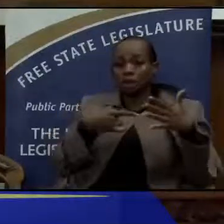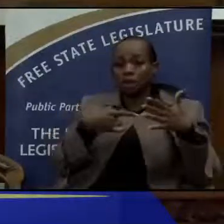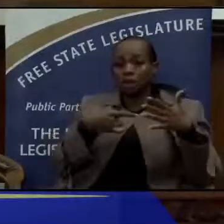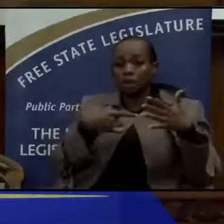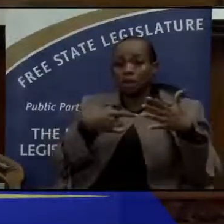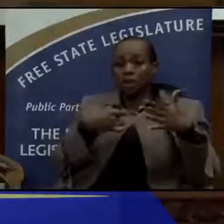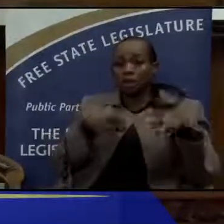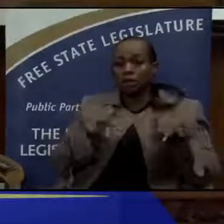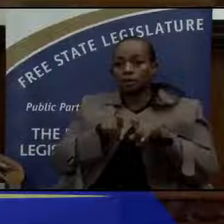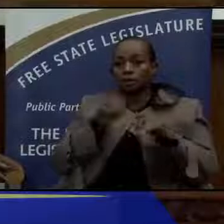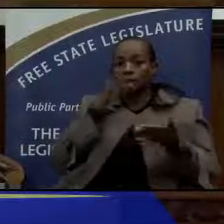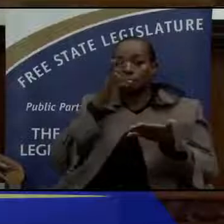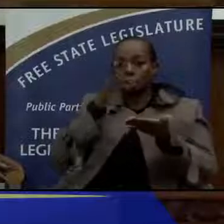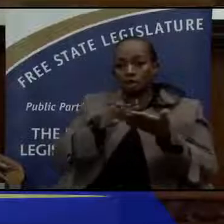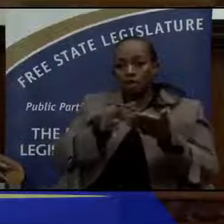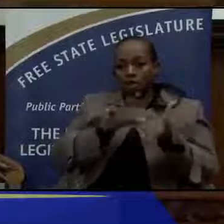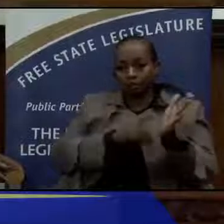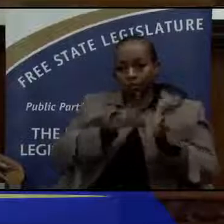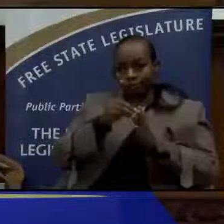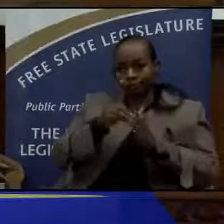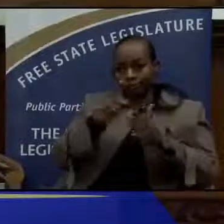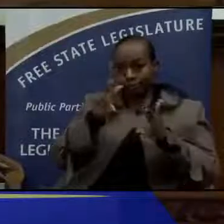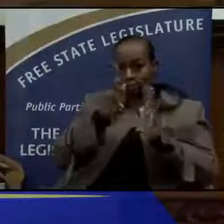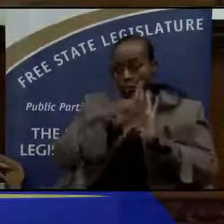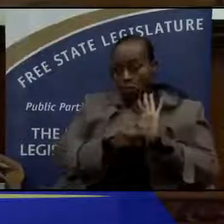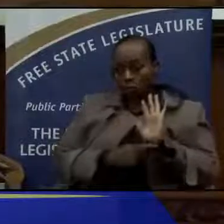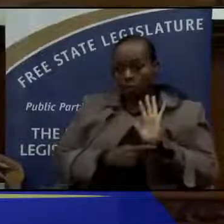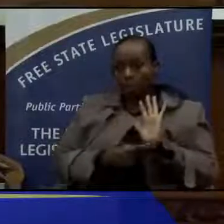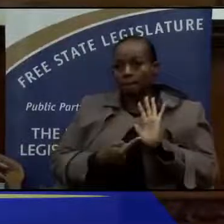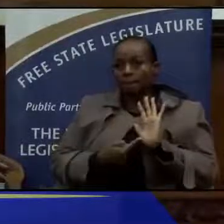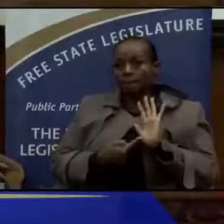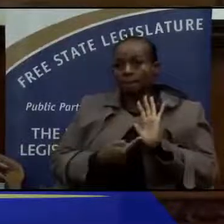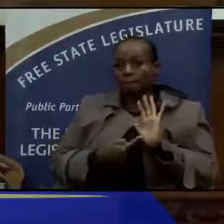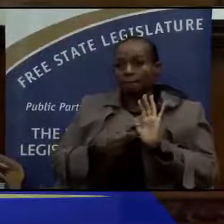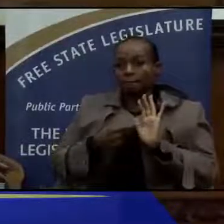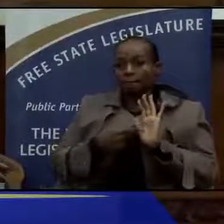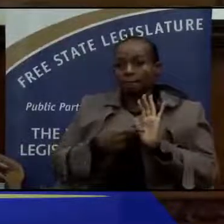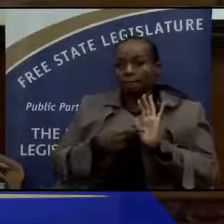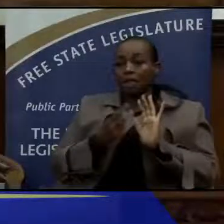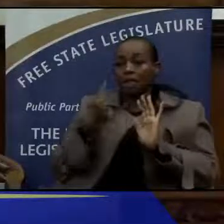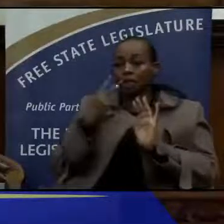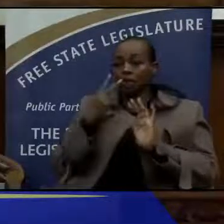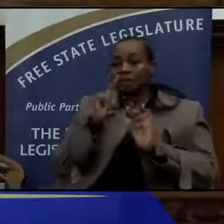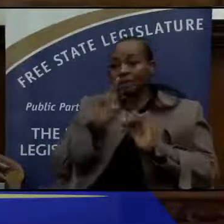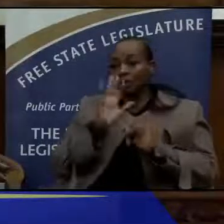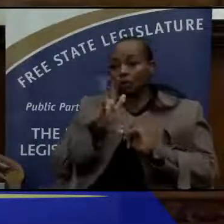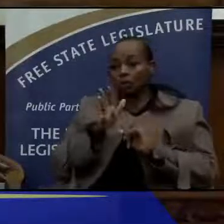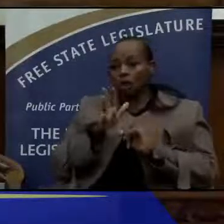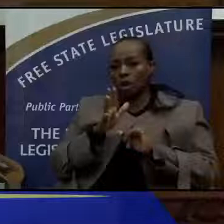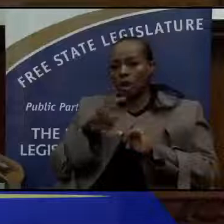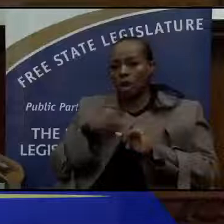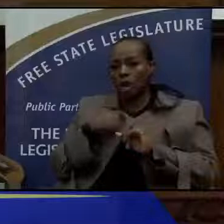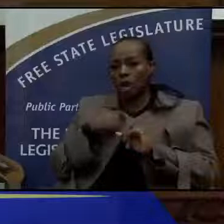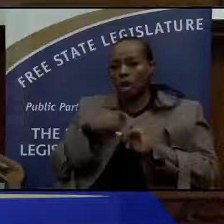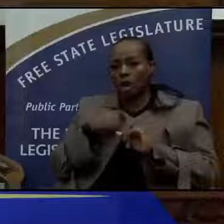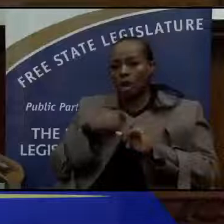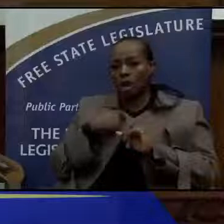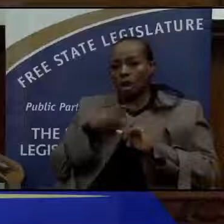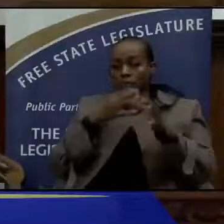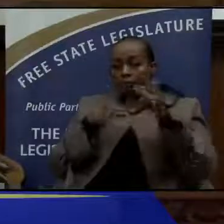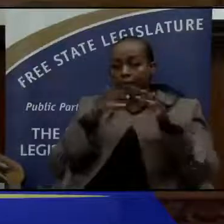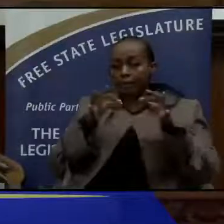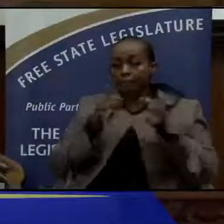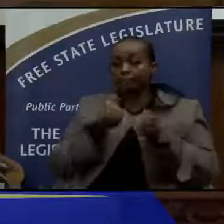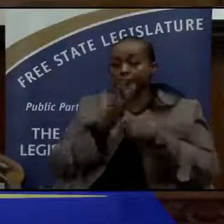an application development program. In fact, you will see what is going to happen there. I'm even having a present for